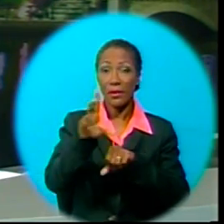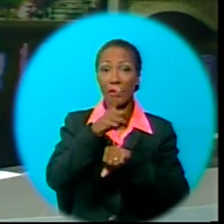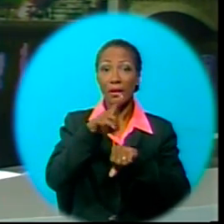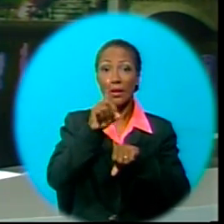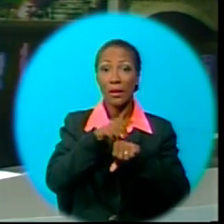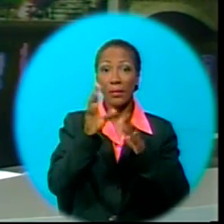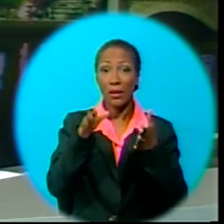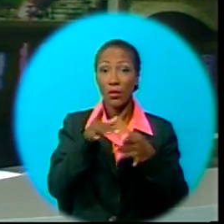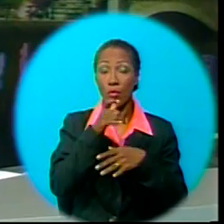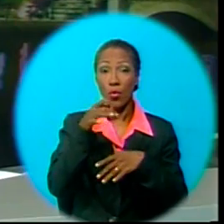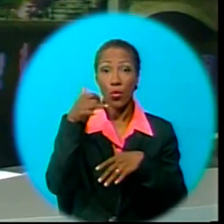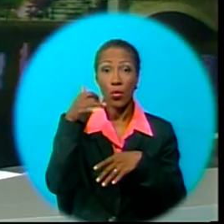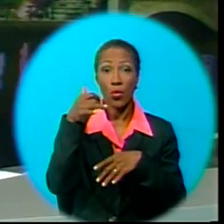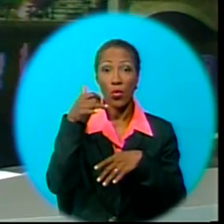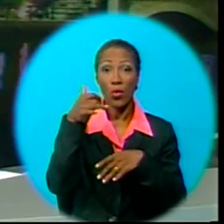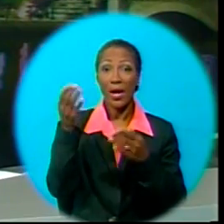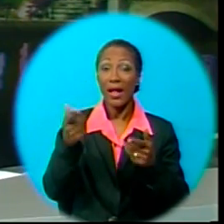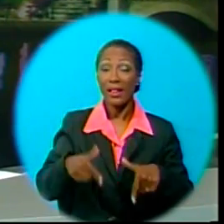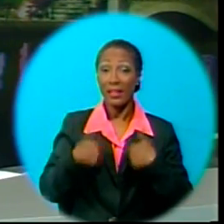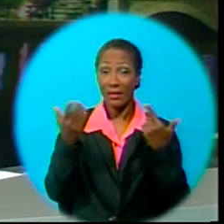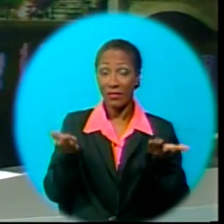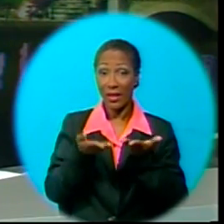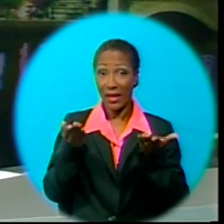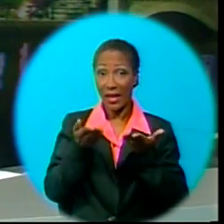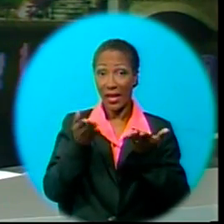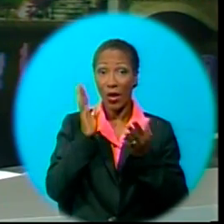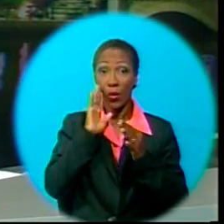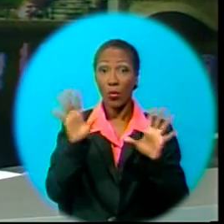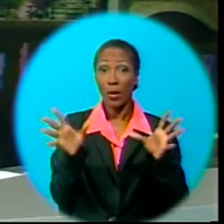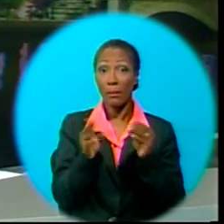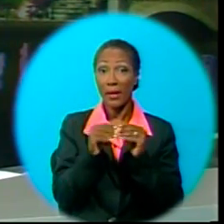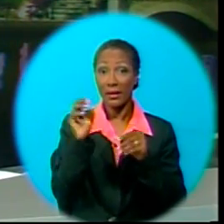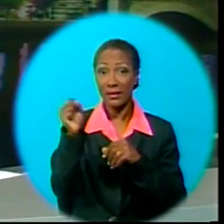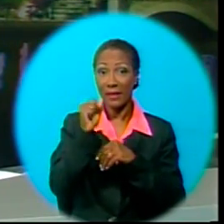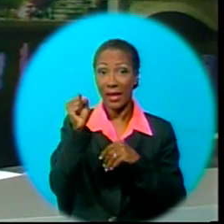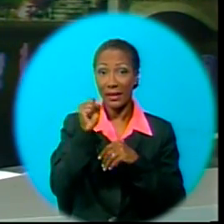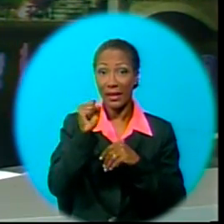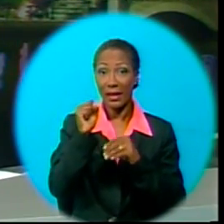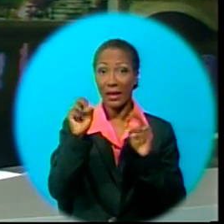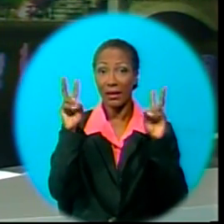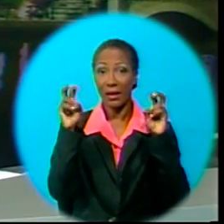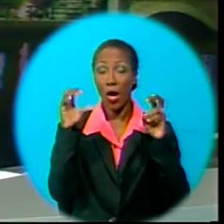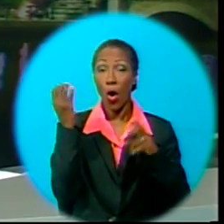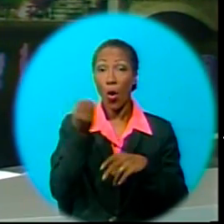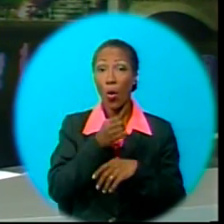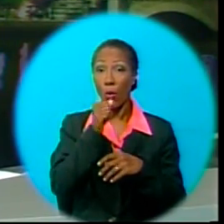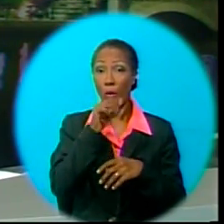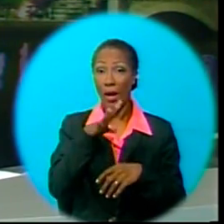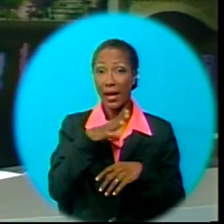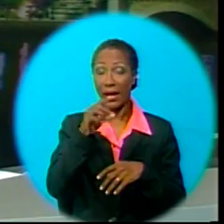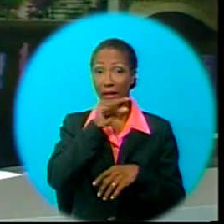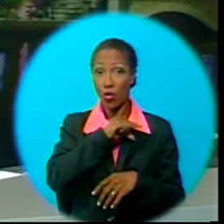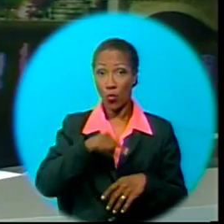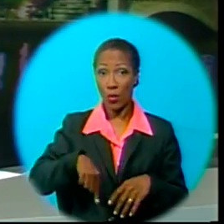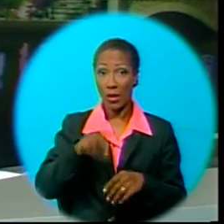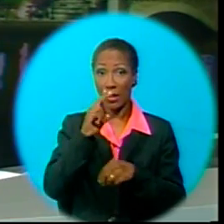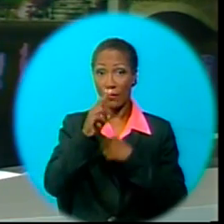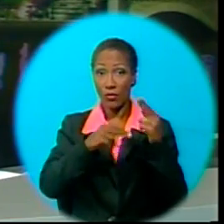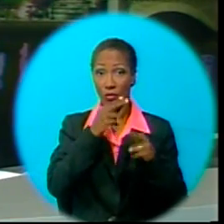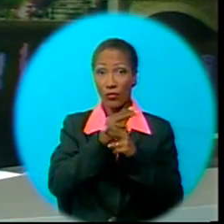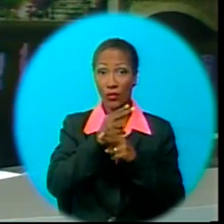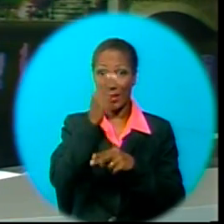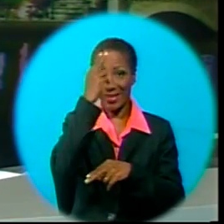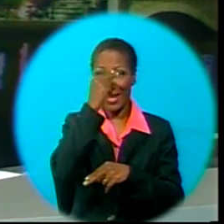Dominicans who call Barbados home will be meeting on Saturday at the Our Lady Queen of the Universe Catholic Church in Black Rock